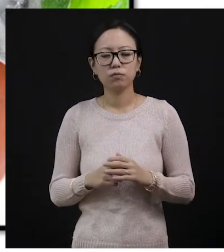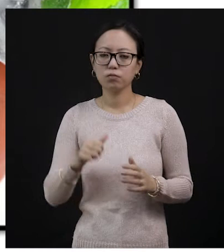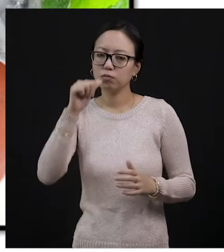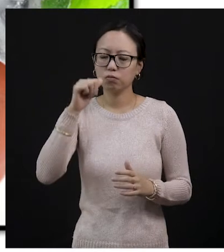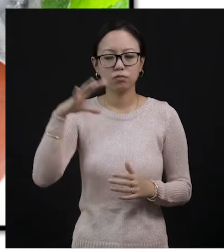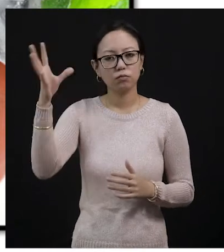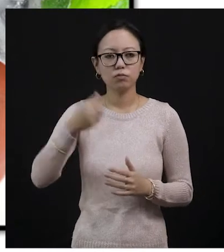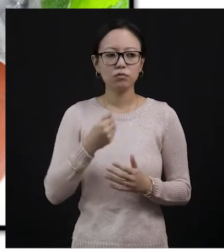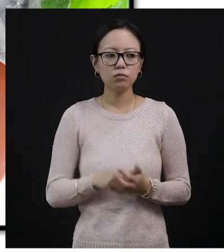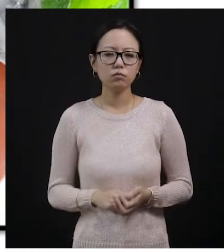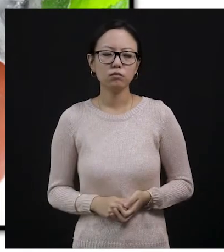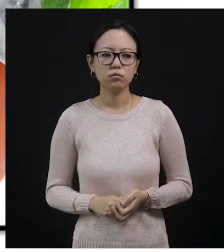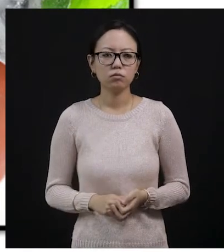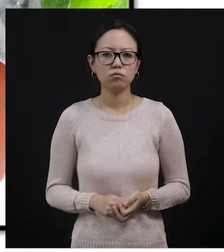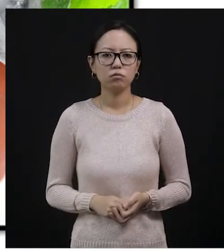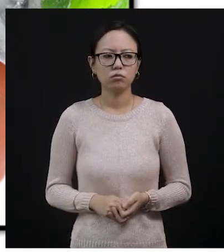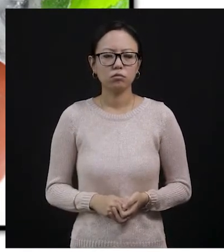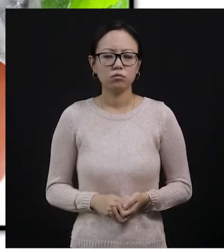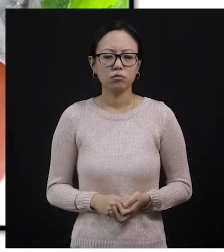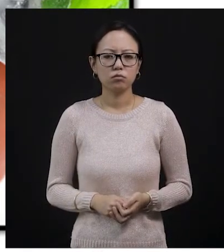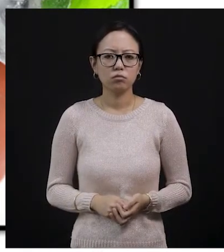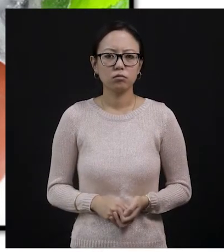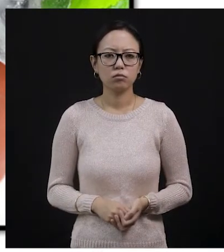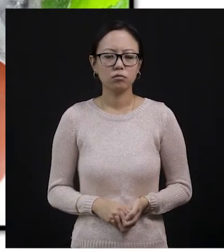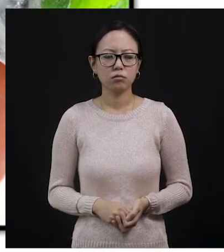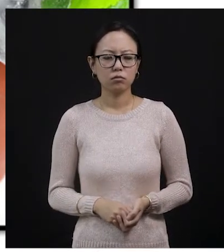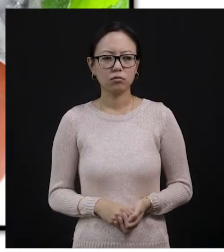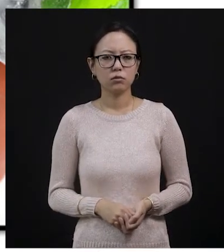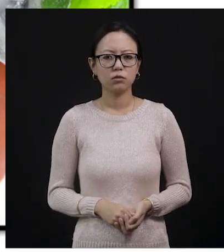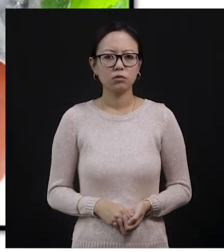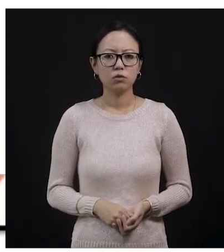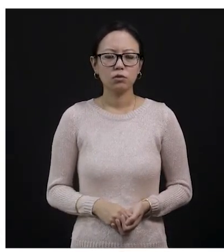called transpiration. And in this way, plants lose a lot of water.